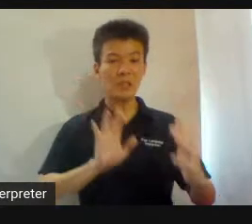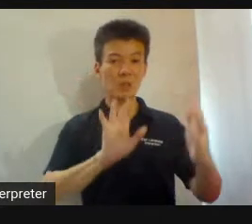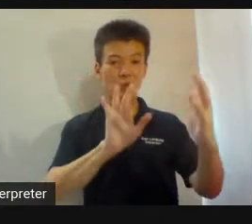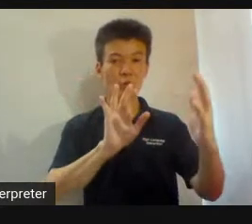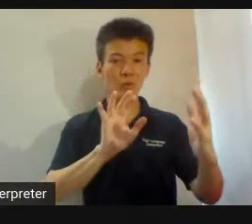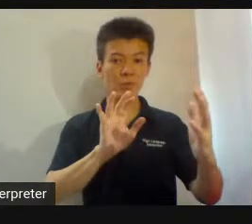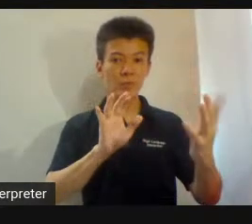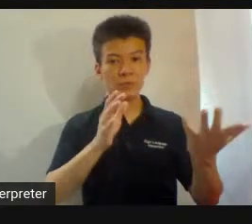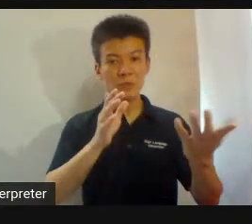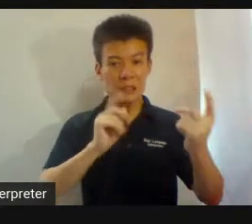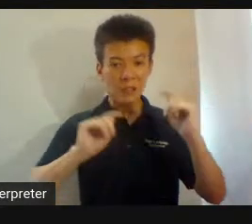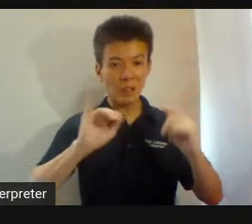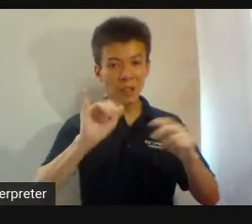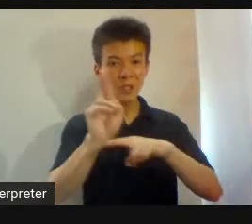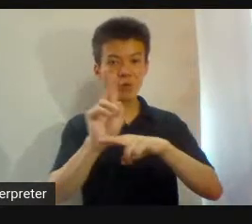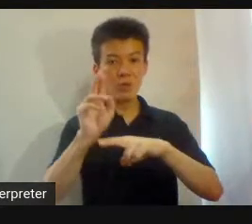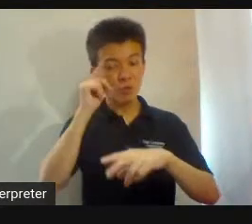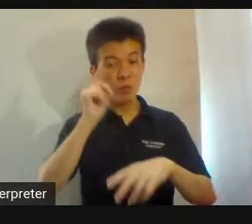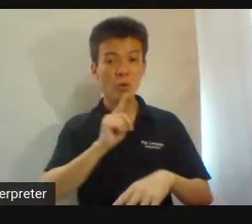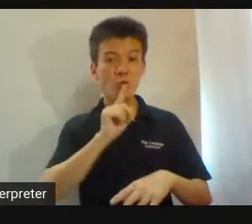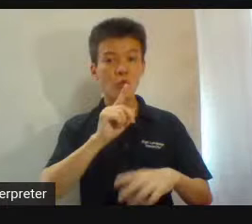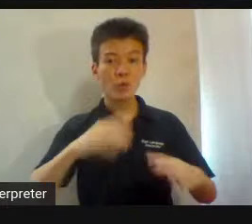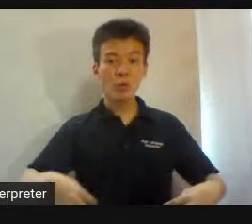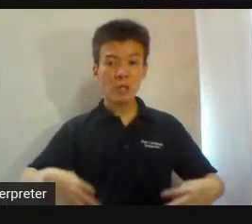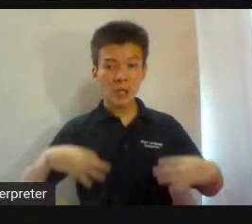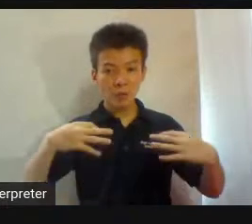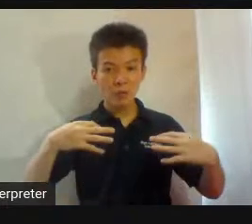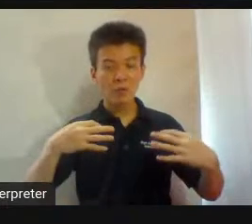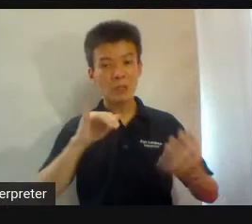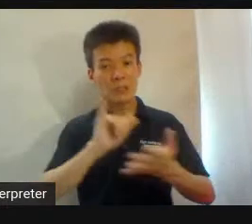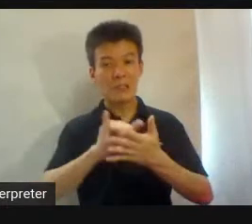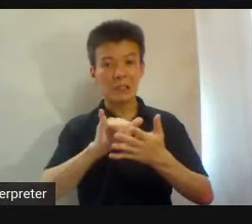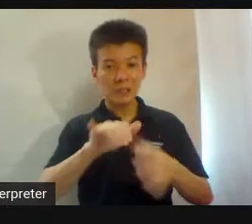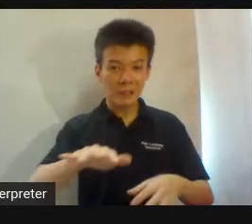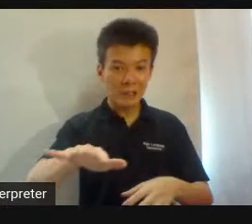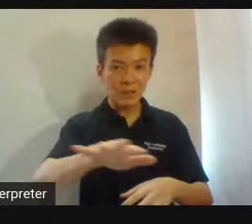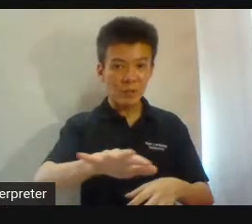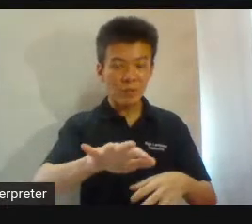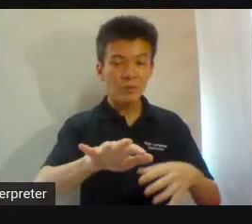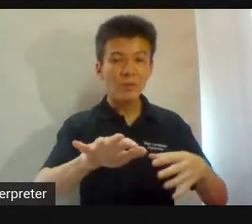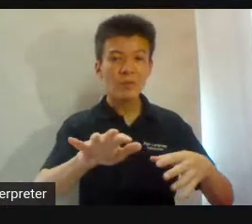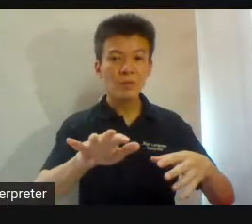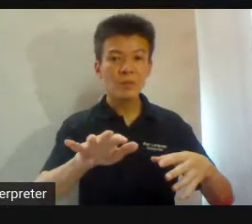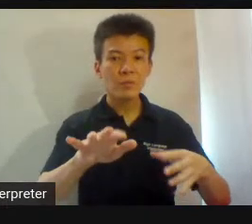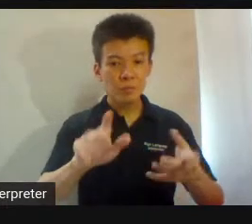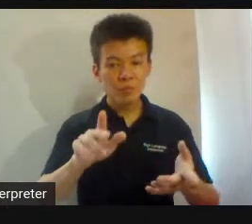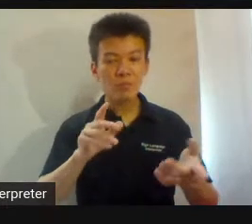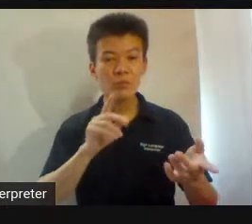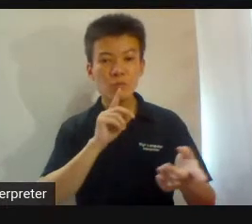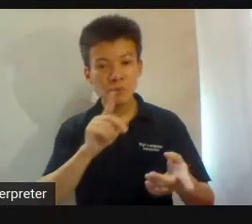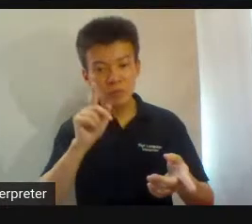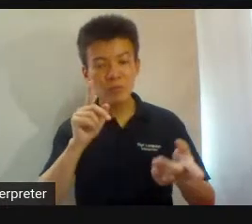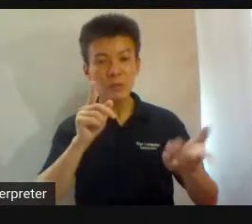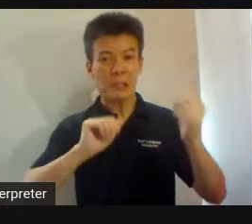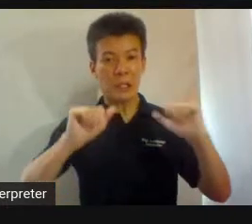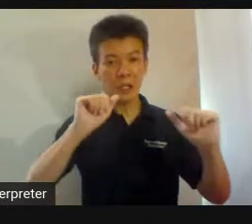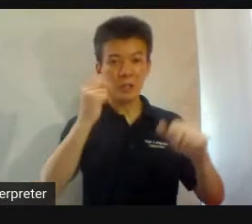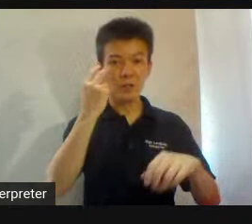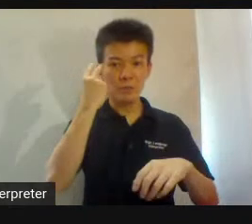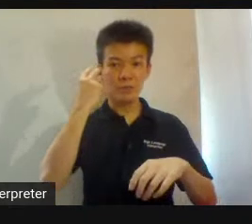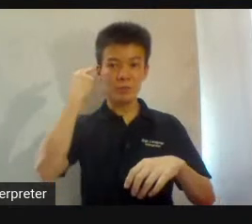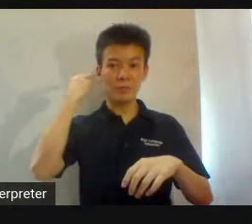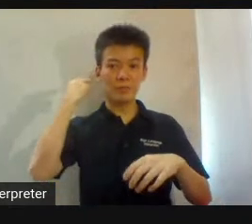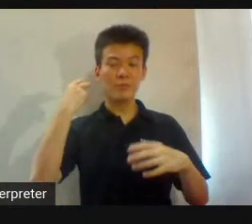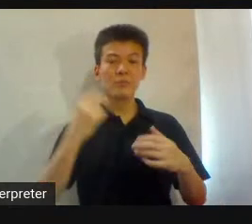theatre is often a rehearsal for real life. It is that space that you can reenact and reflect on, you